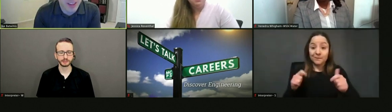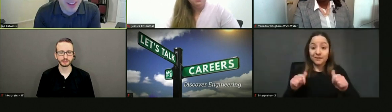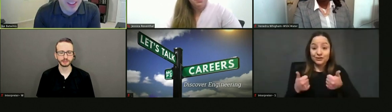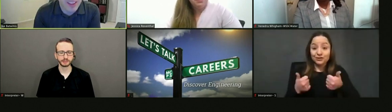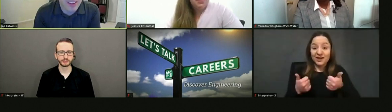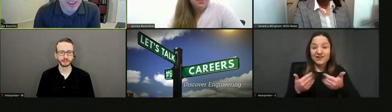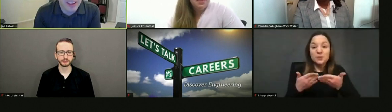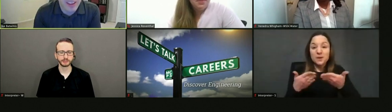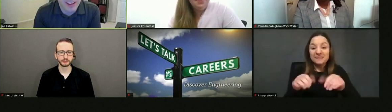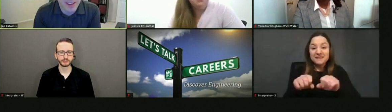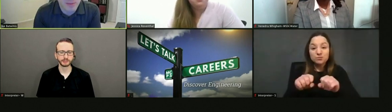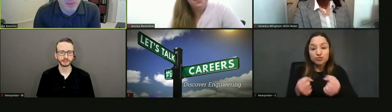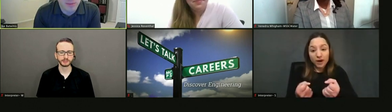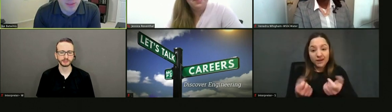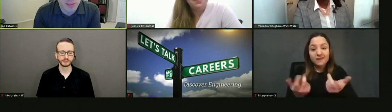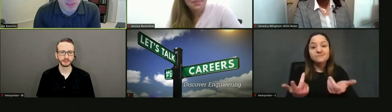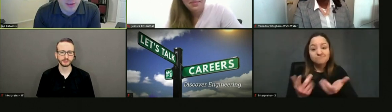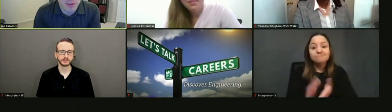things break.